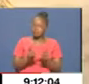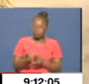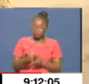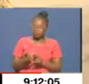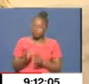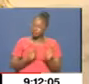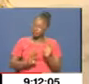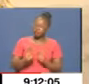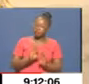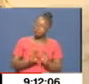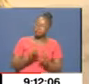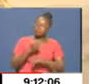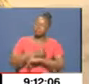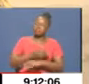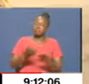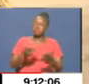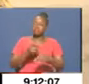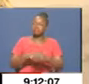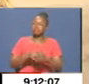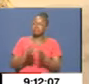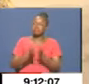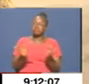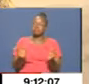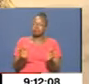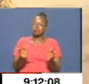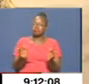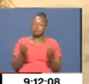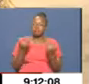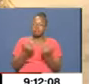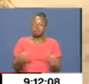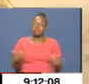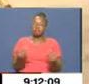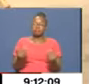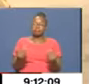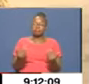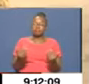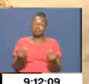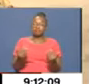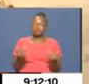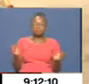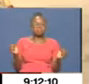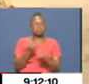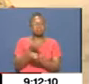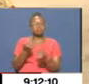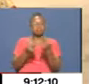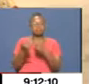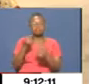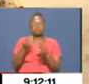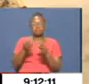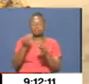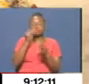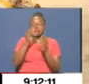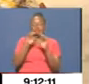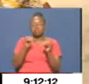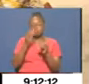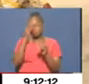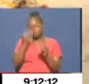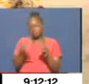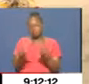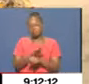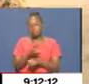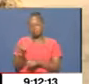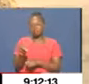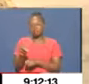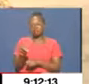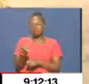kwa hii shule wakati wa kufungua. Watoto hawezi respond kama pengine chakula hakuna, kwa sababu most of them ku